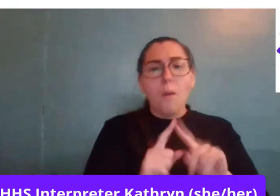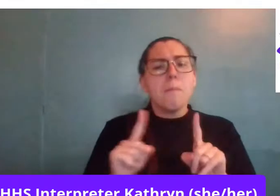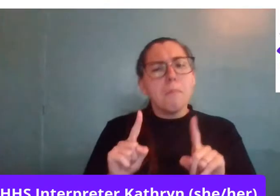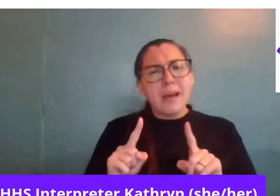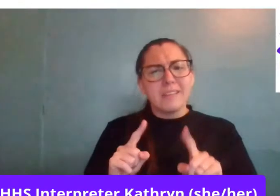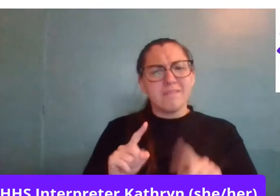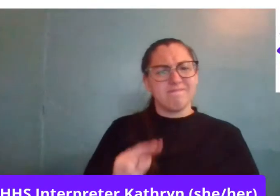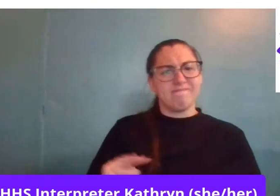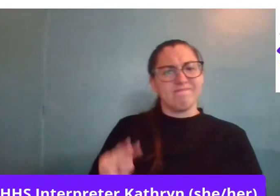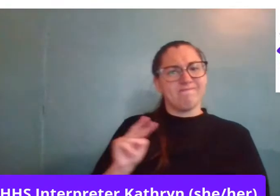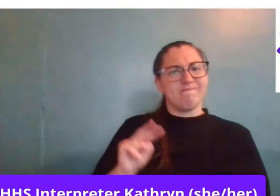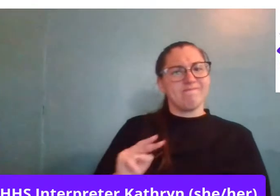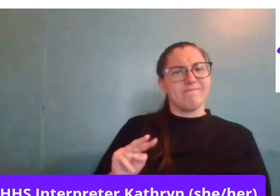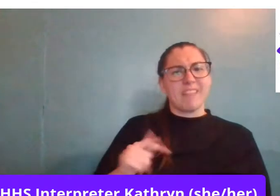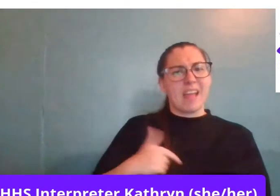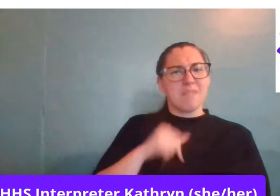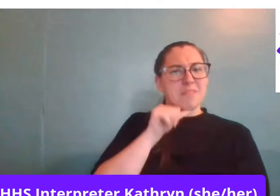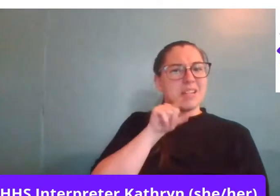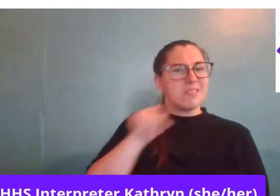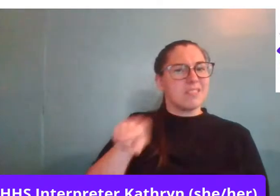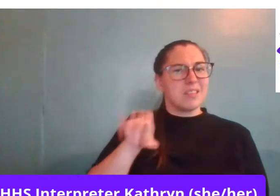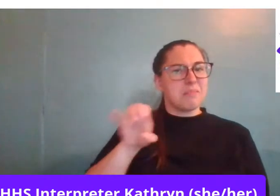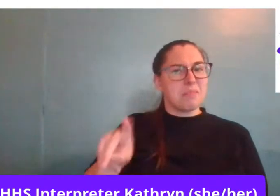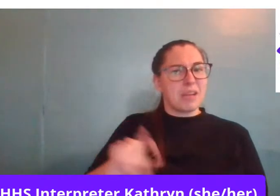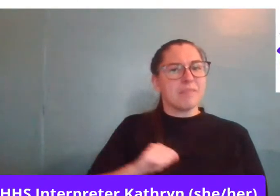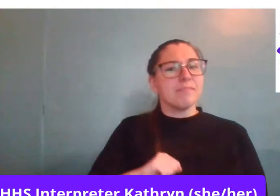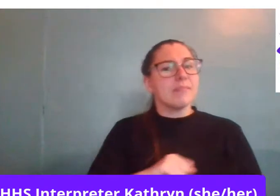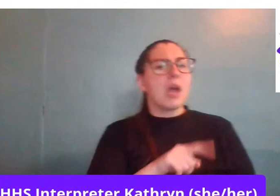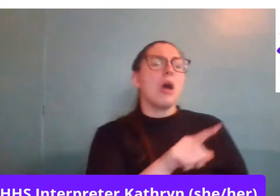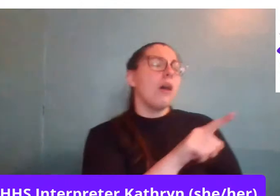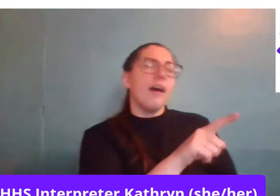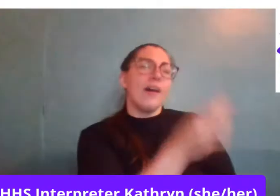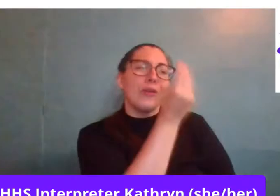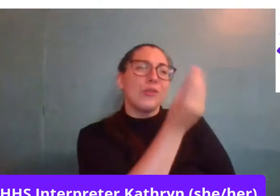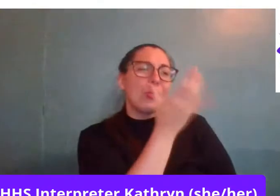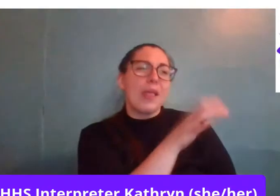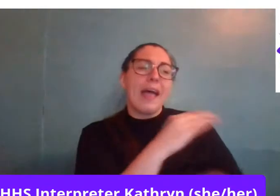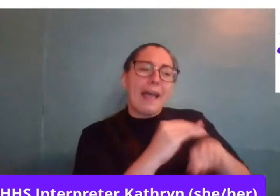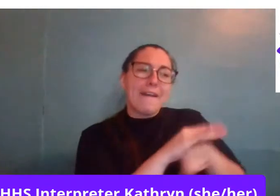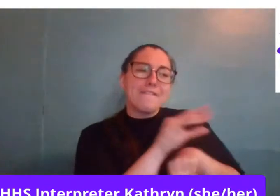coming back. Yeah, he gave me that same advice last week.